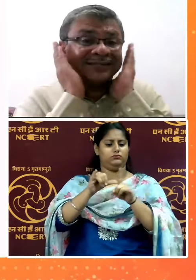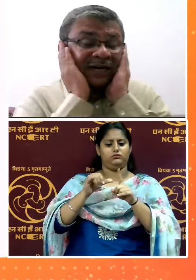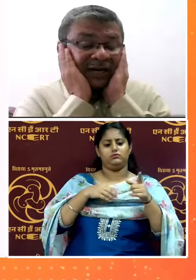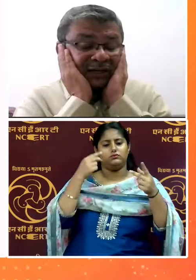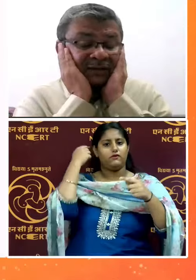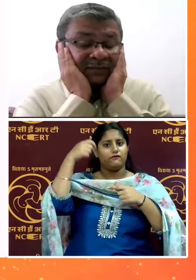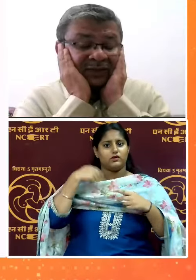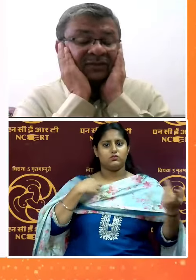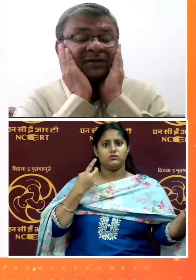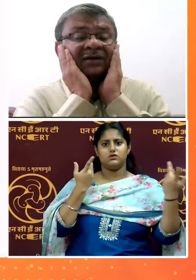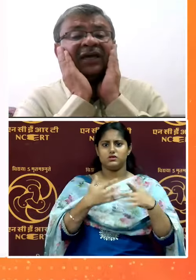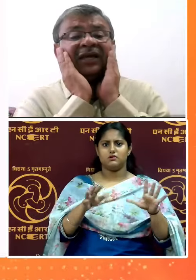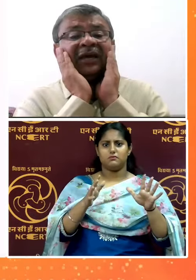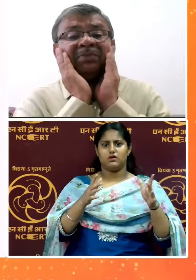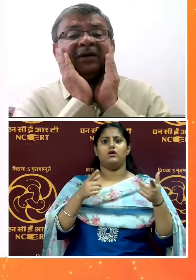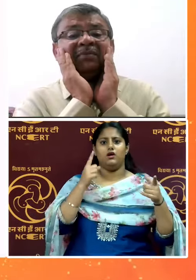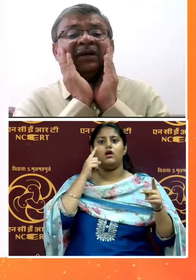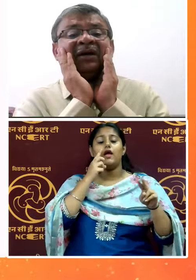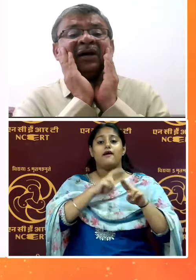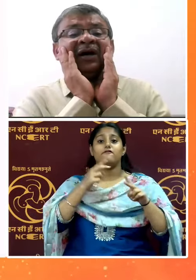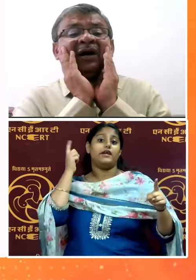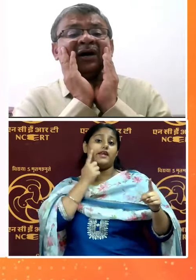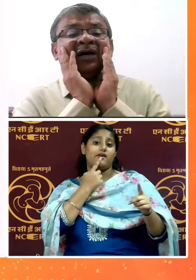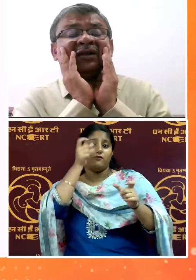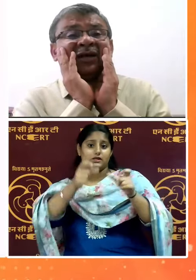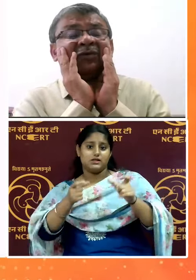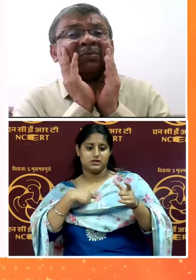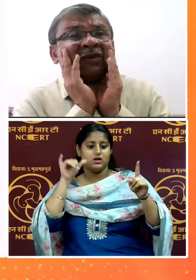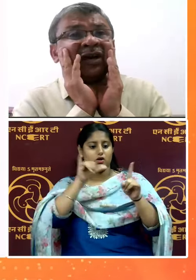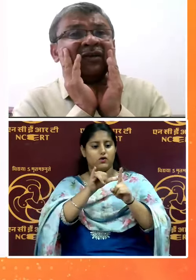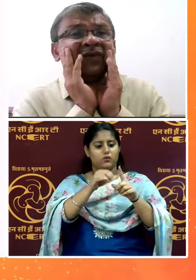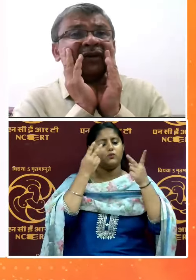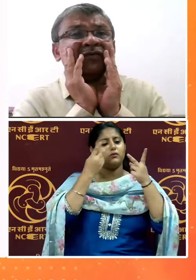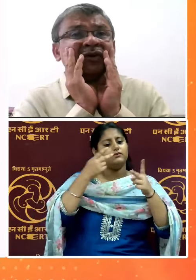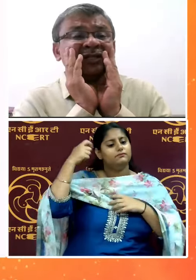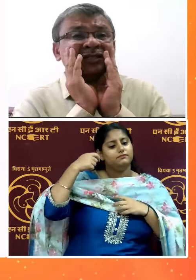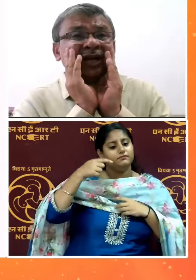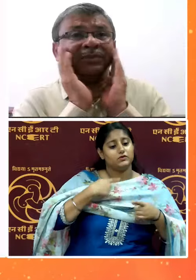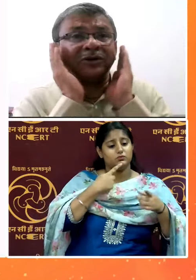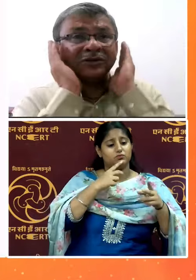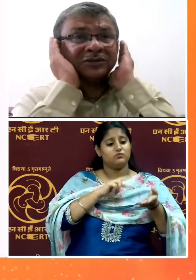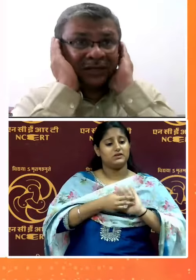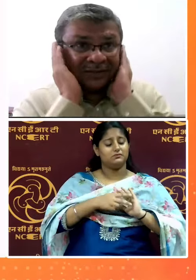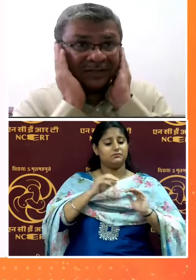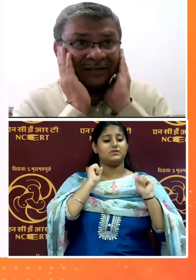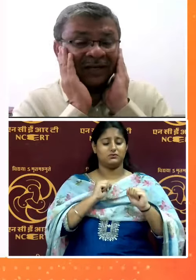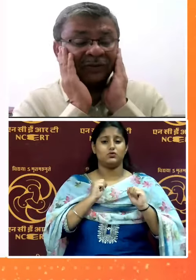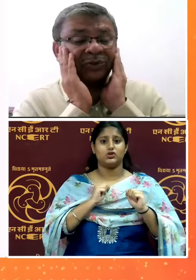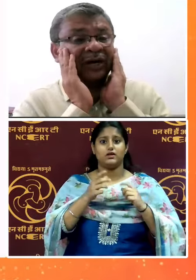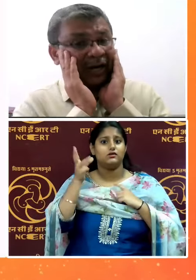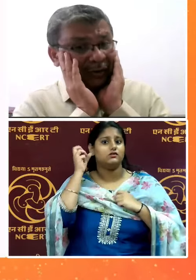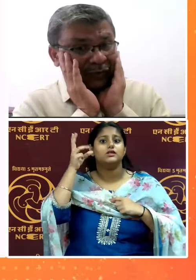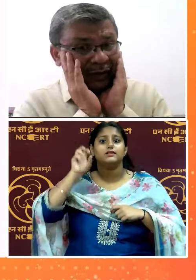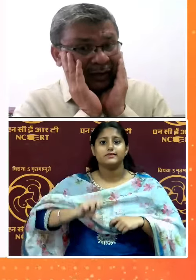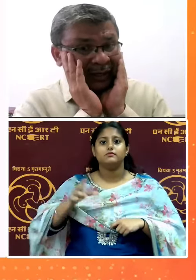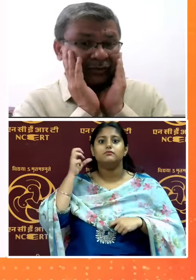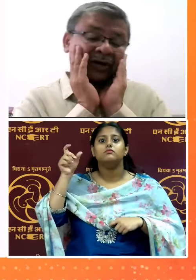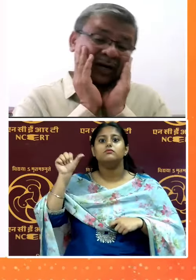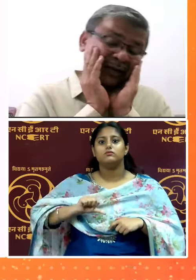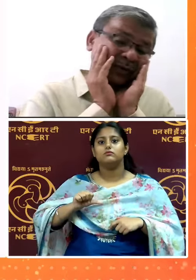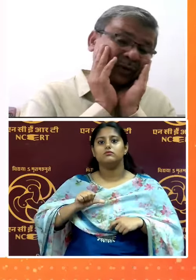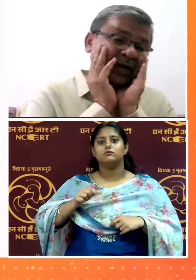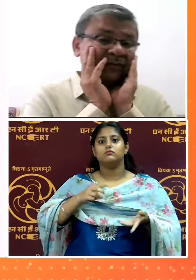for a child with hearing impairment, it will be very difficult for that child because his listening through the headphone